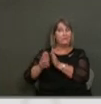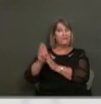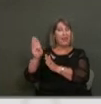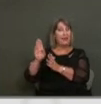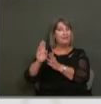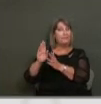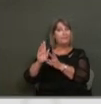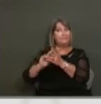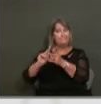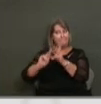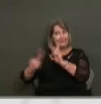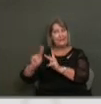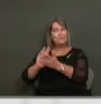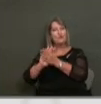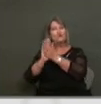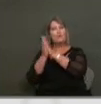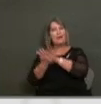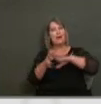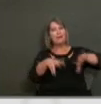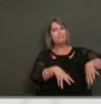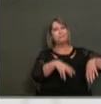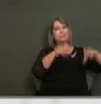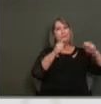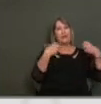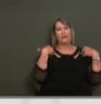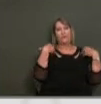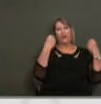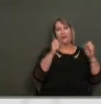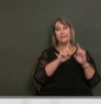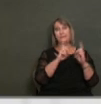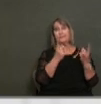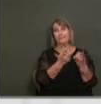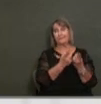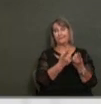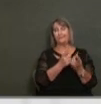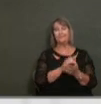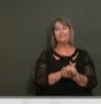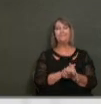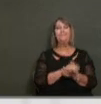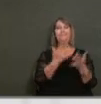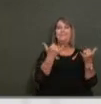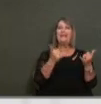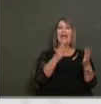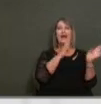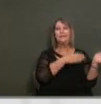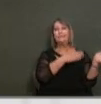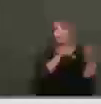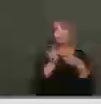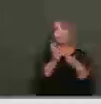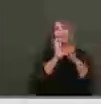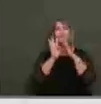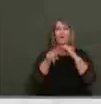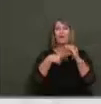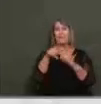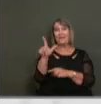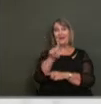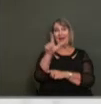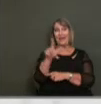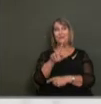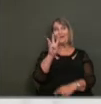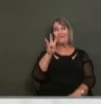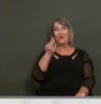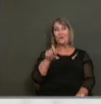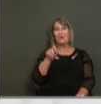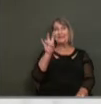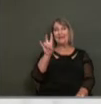to take on the demands of our community. So now I'm gonna transition to the library. $4.7 million